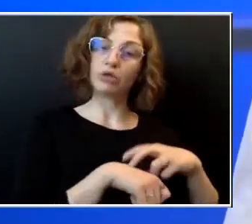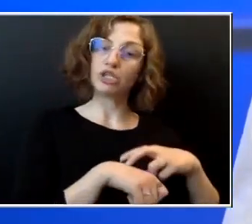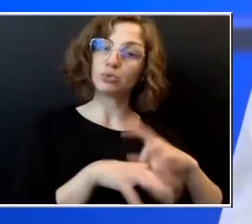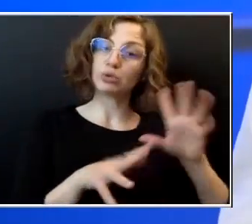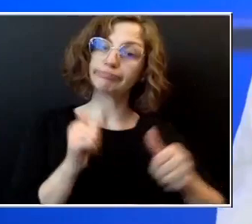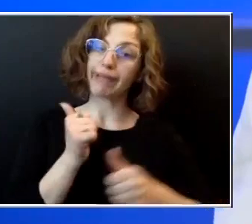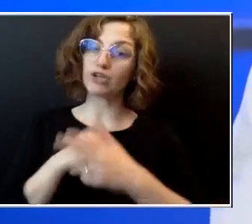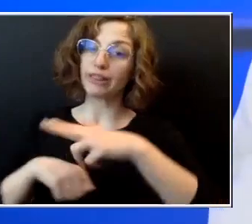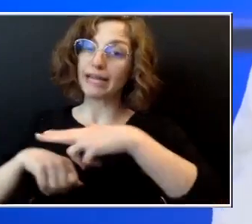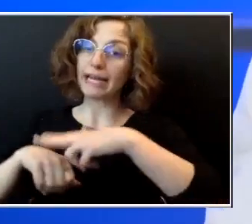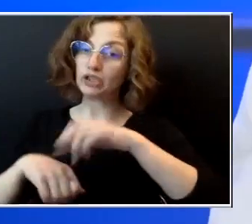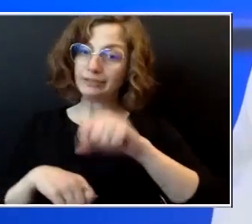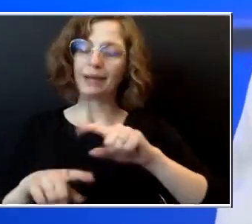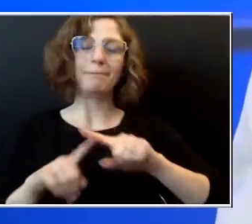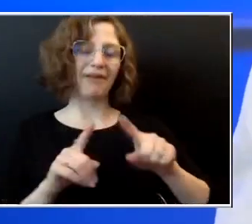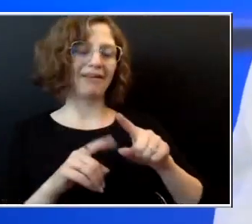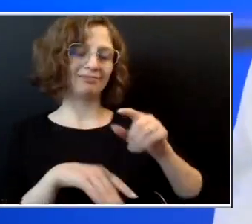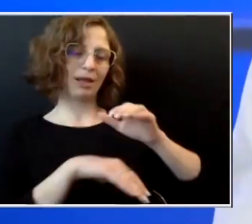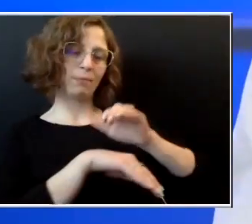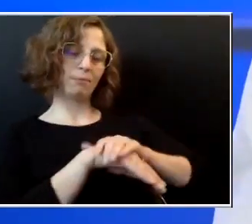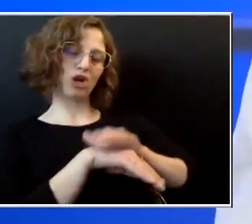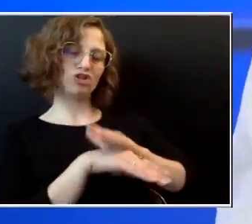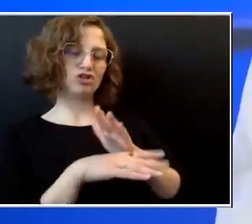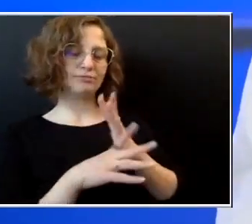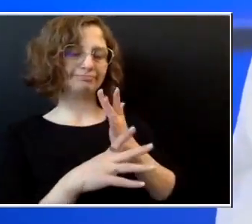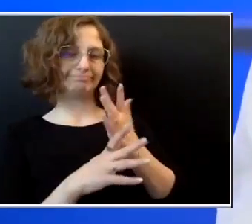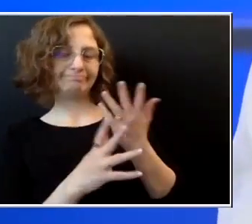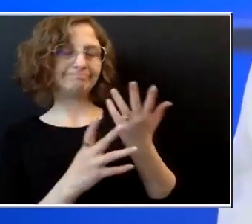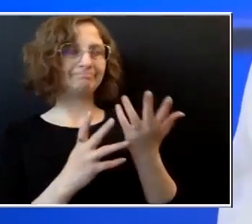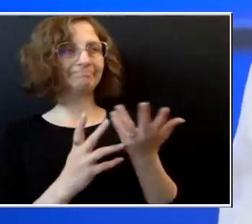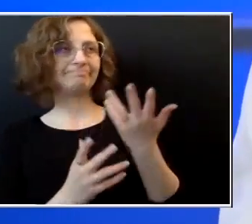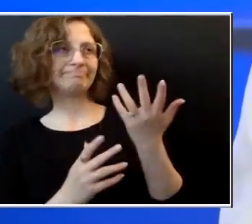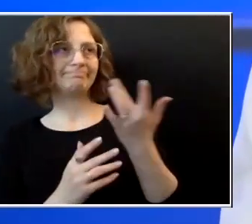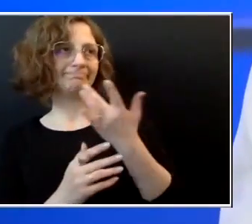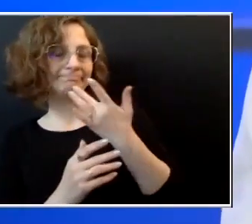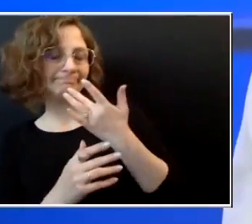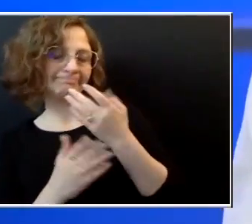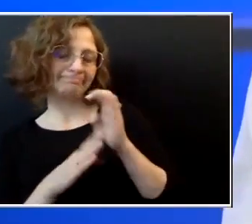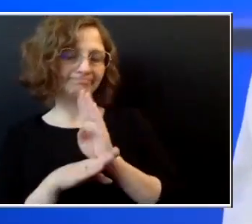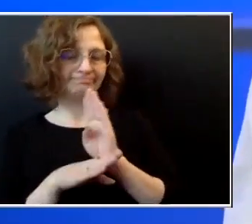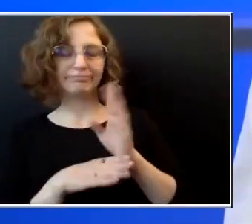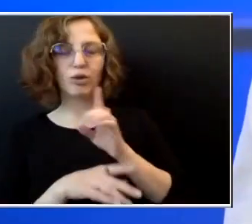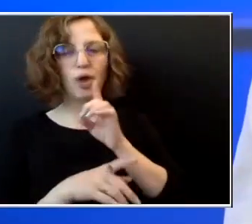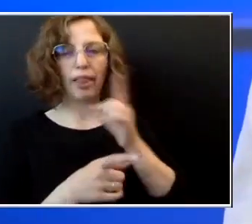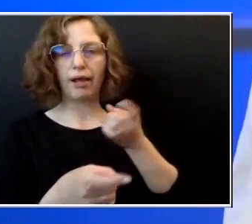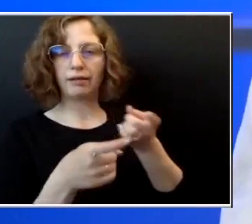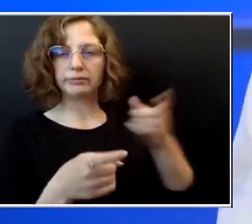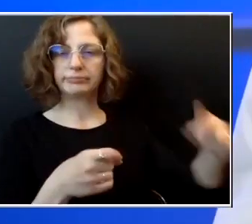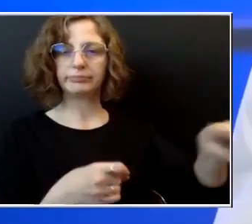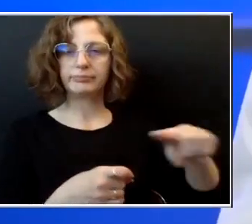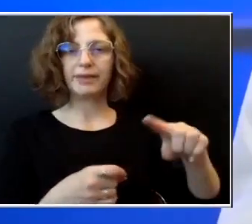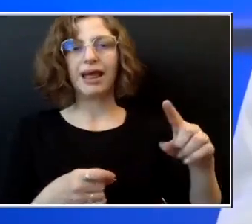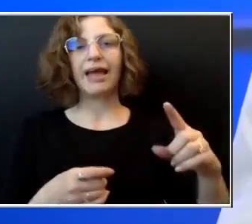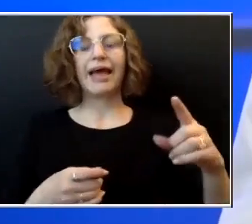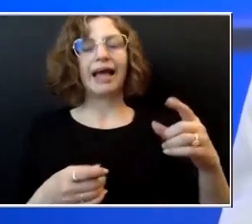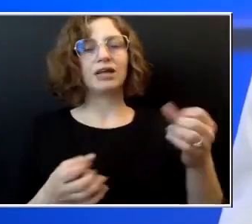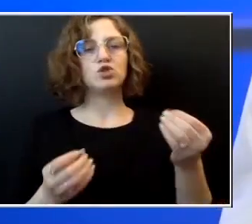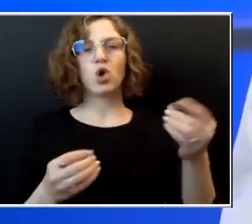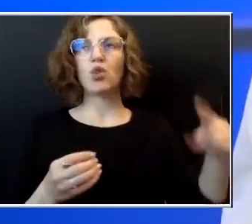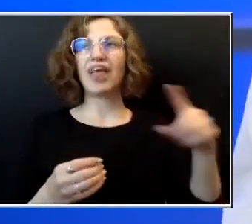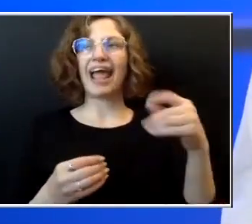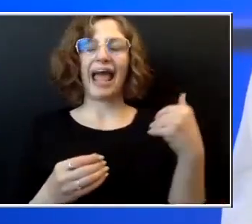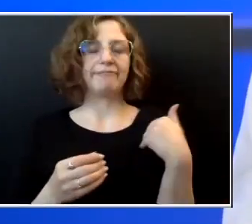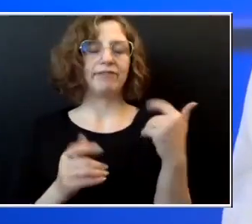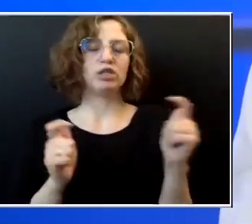and pushed into a system of very small tenancy farmer plots, no large pieces of